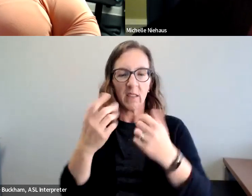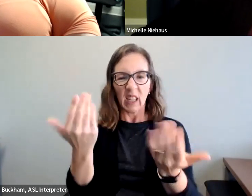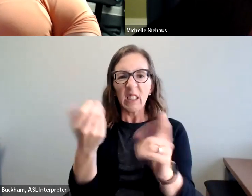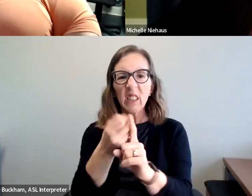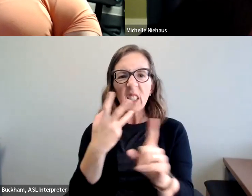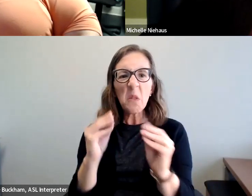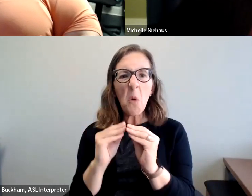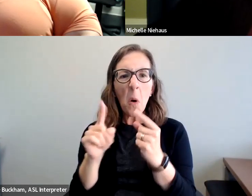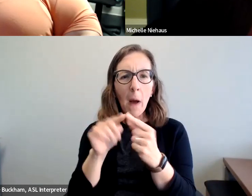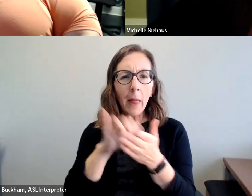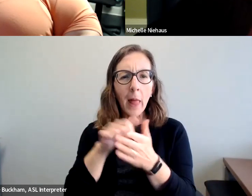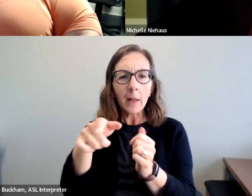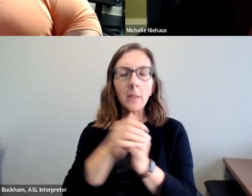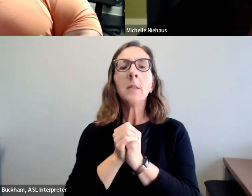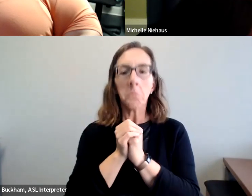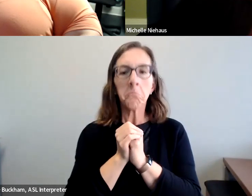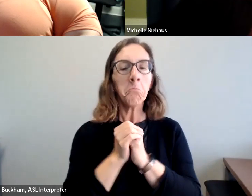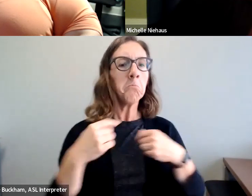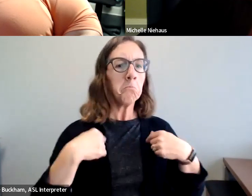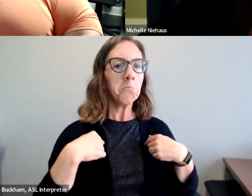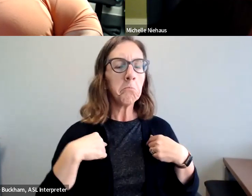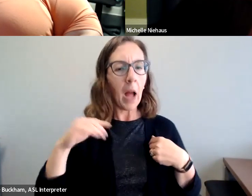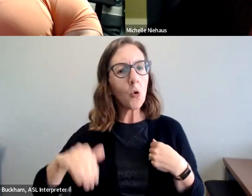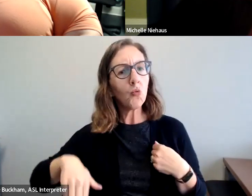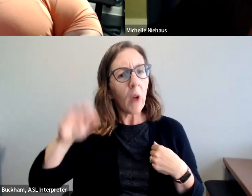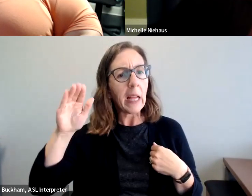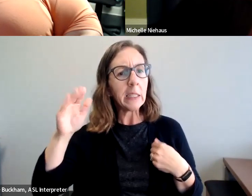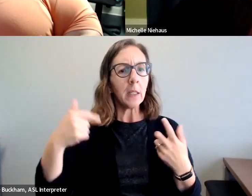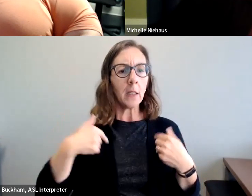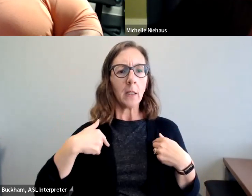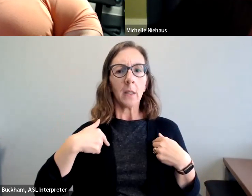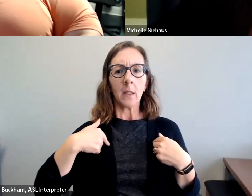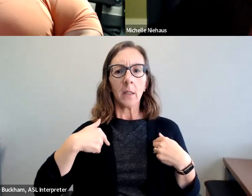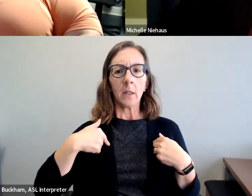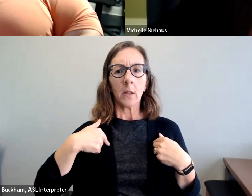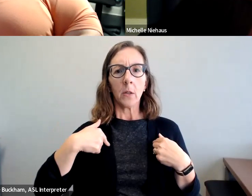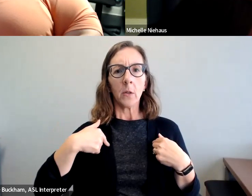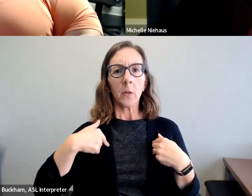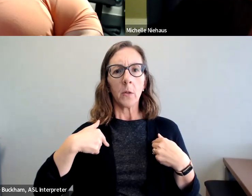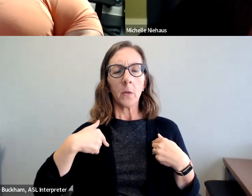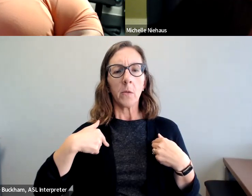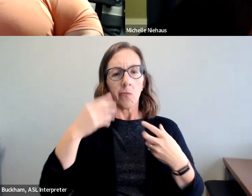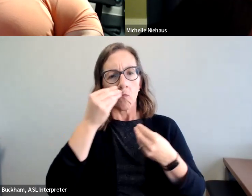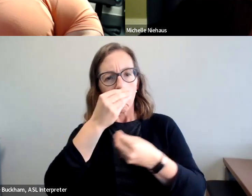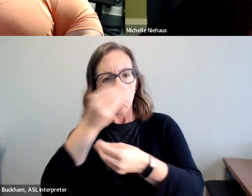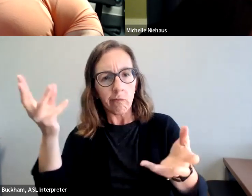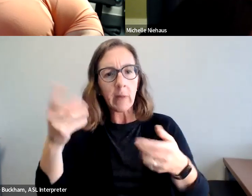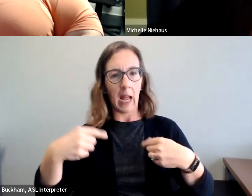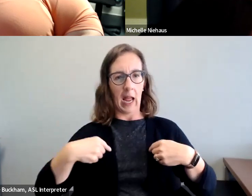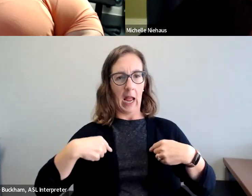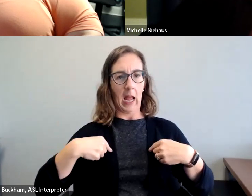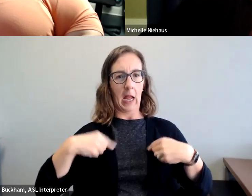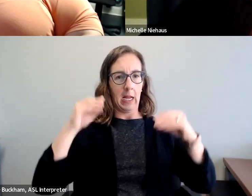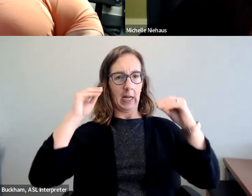Yeah. I was raised to let people know that I am a